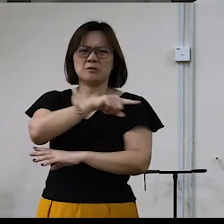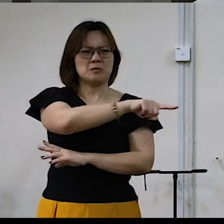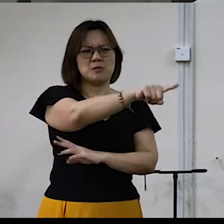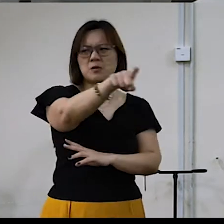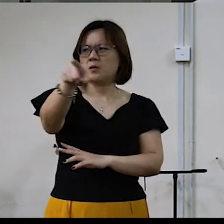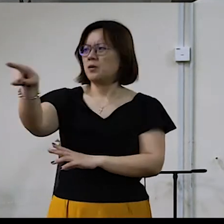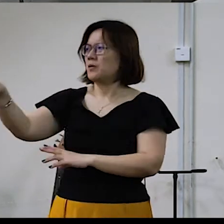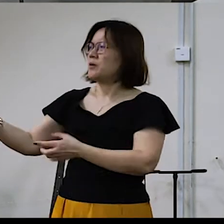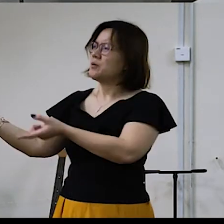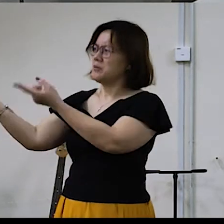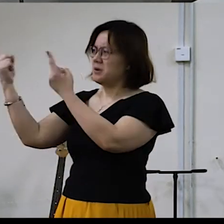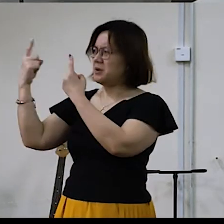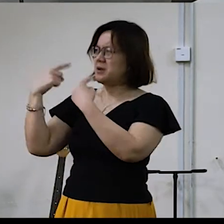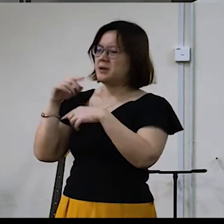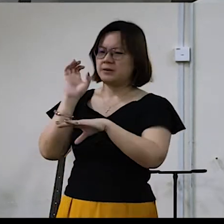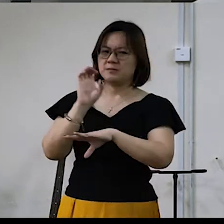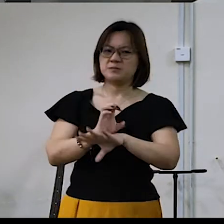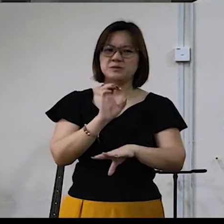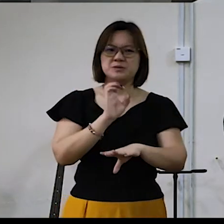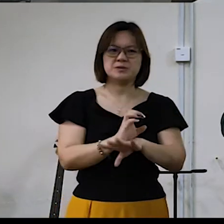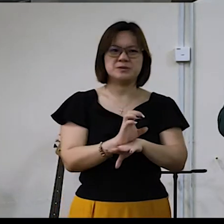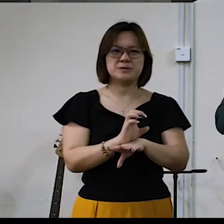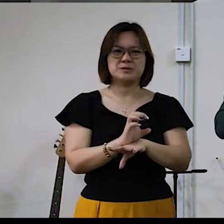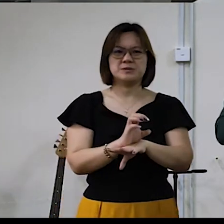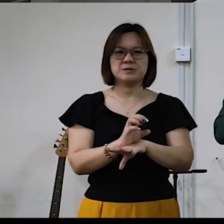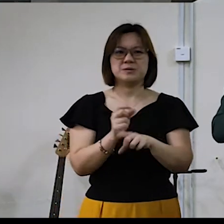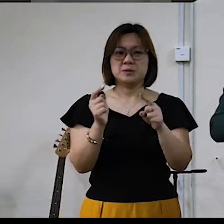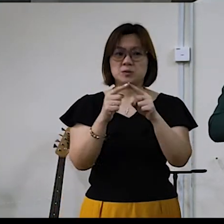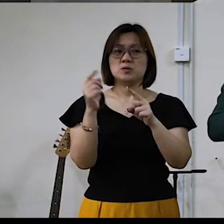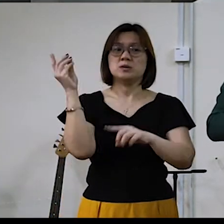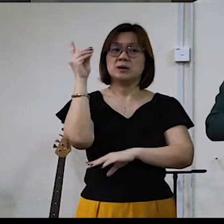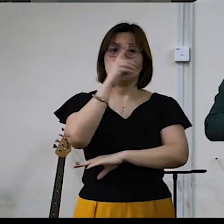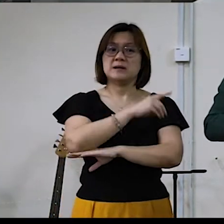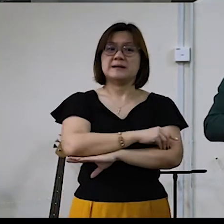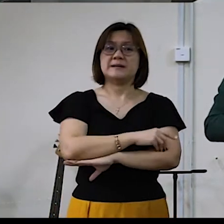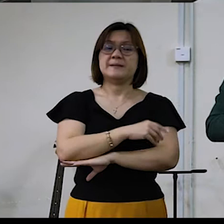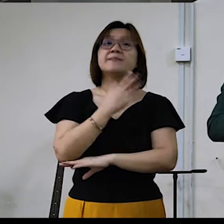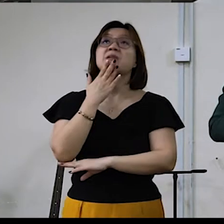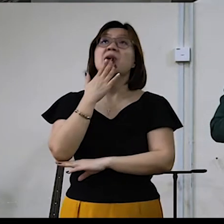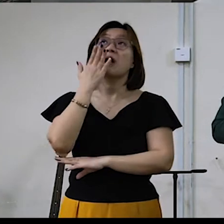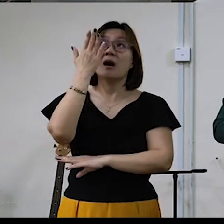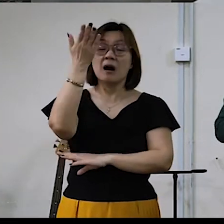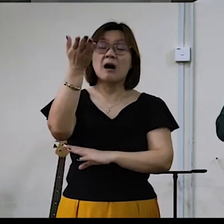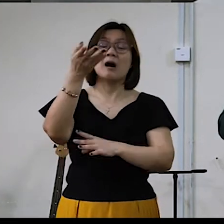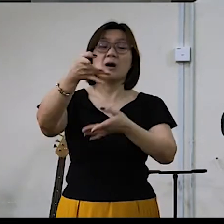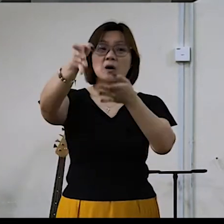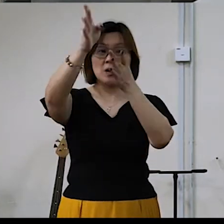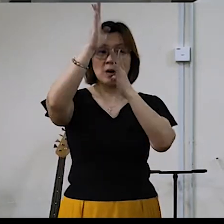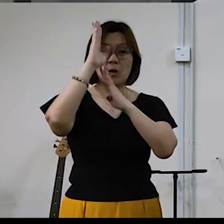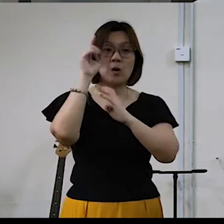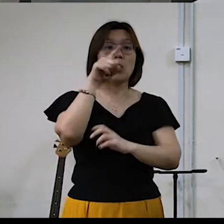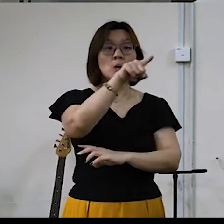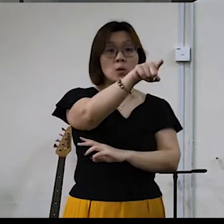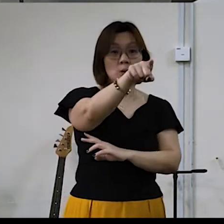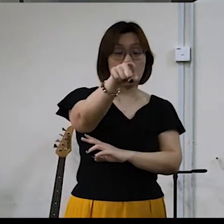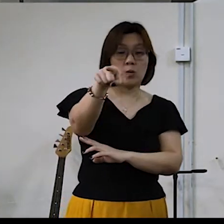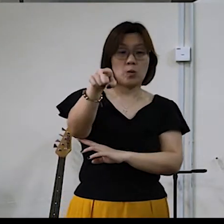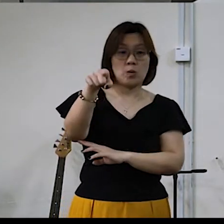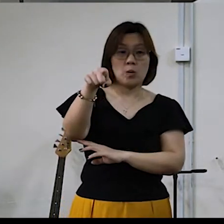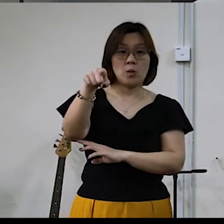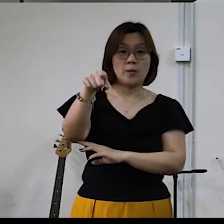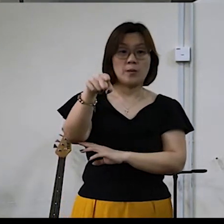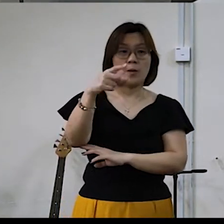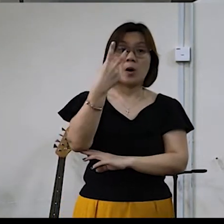from God. Who can say hallelujah? Thank God you are watching on Facebook Live. Thank God. Thank God you are in